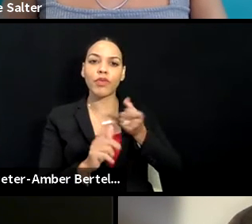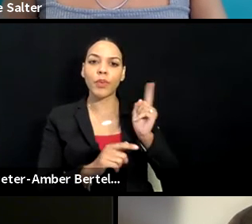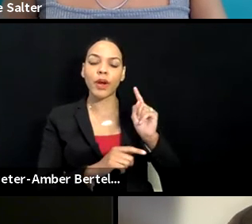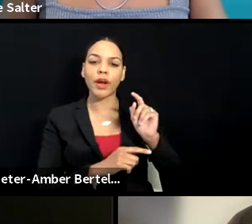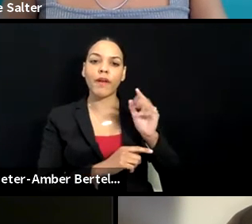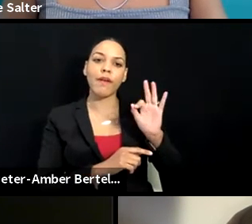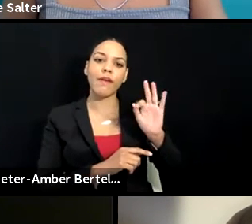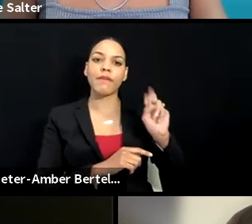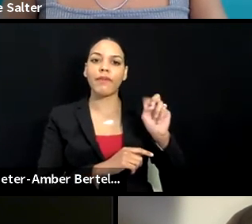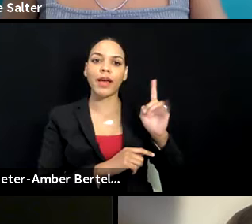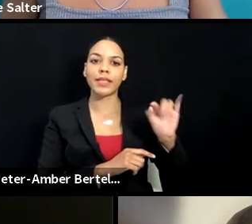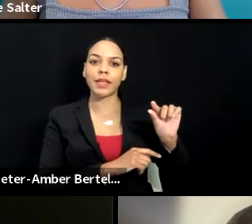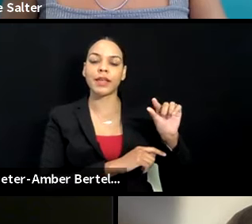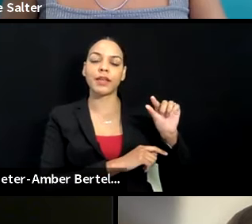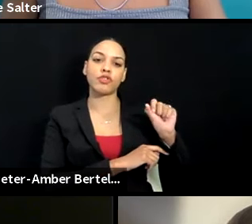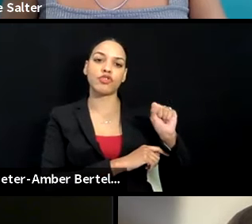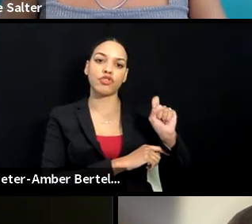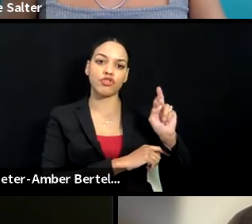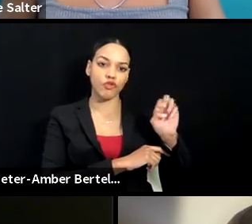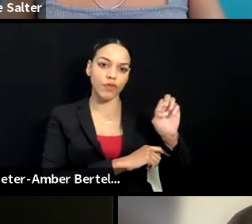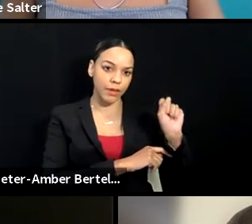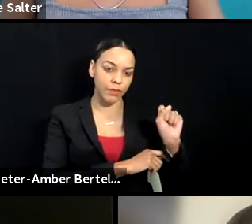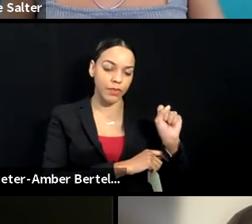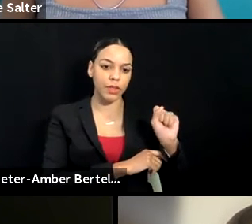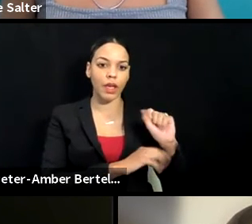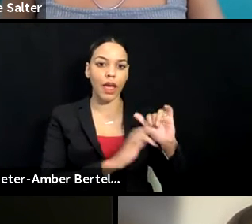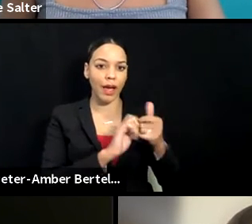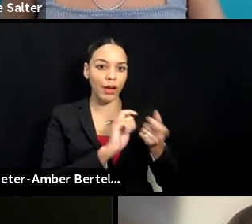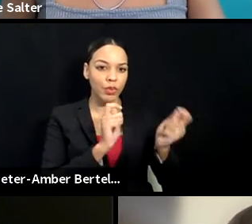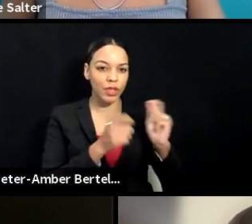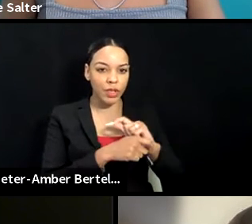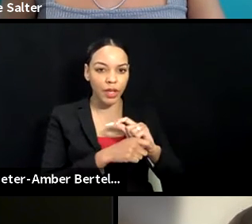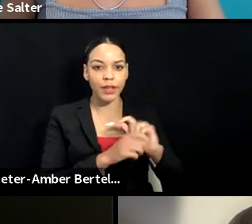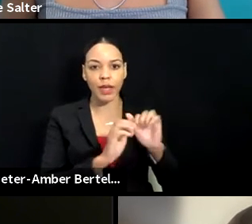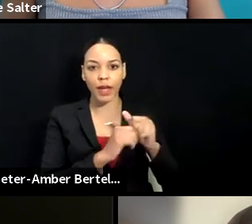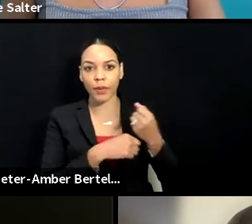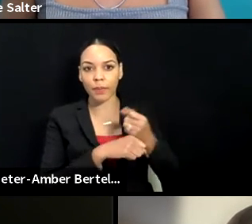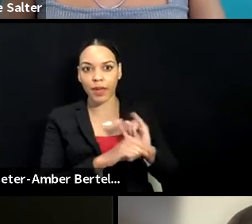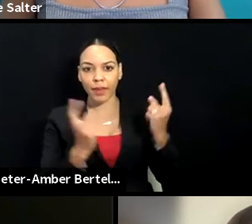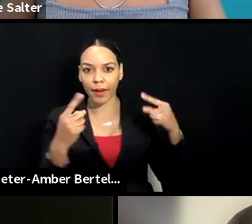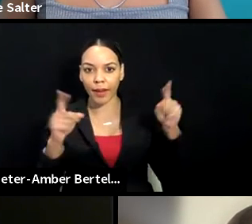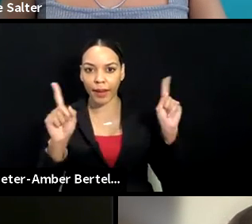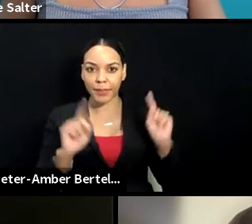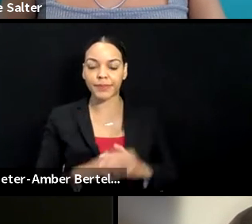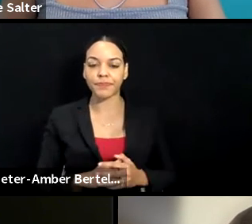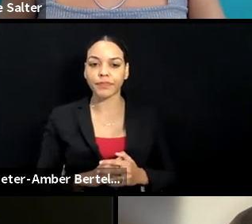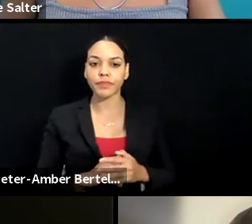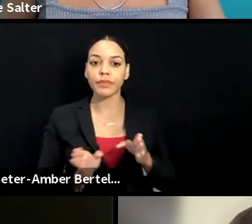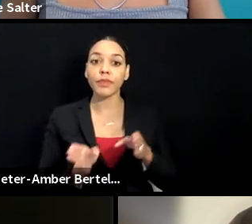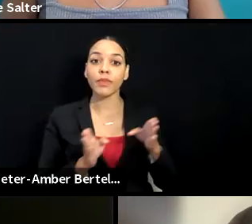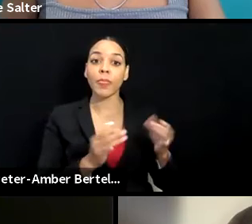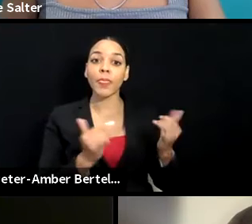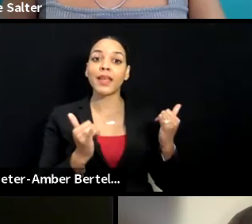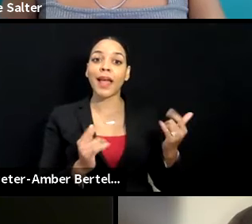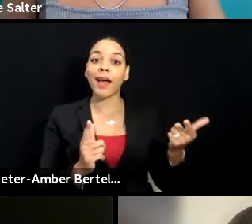streams, and how to make that happen, we can talk more about. I want to turn the microphone over to Mary